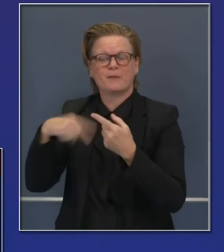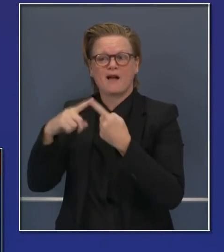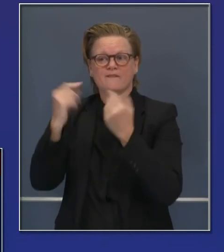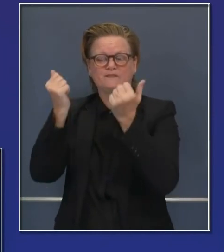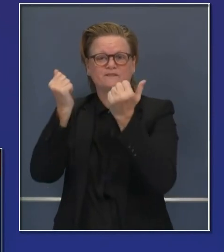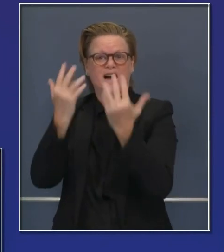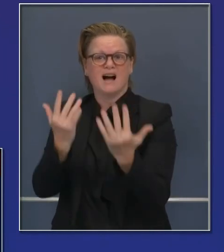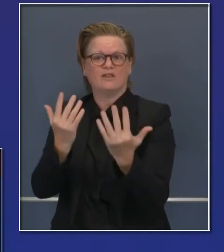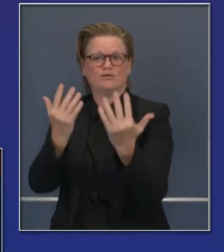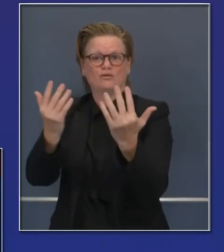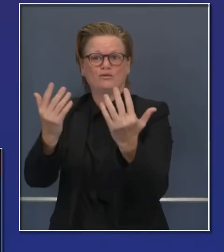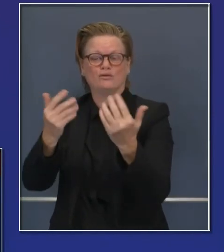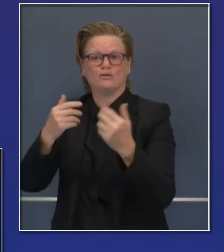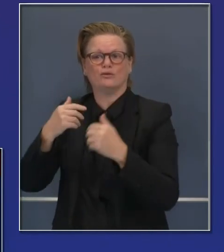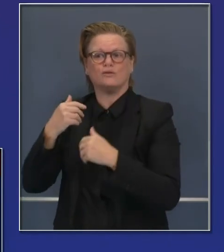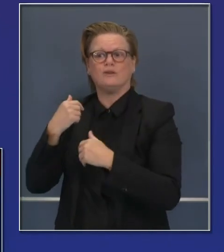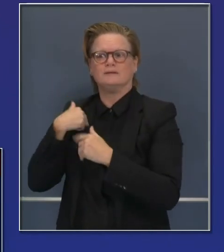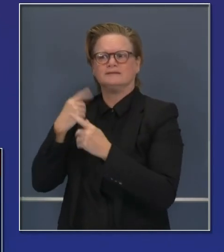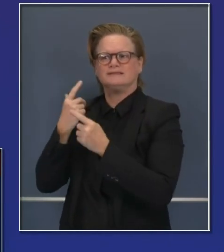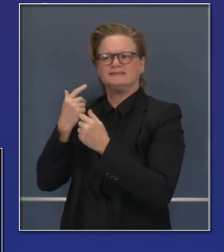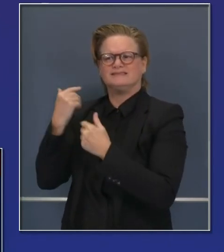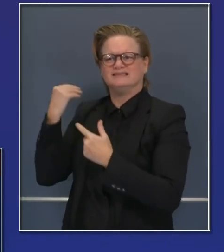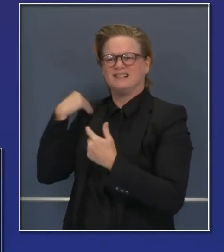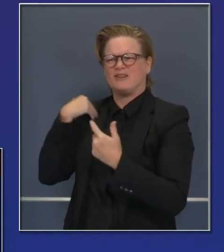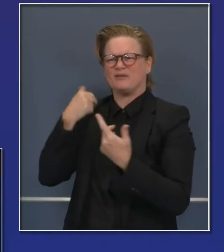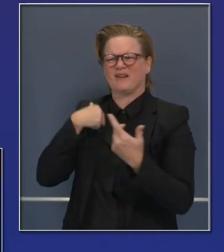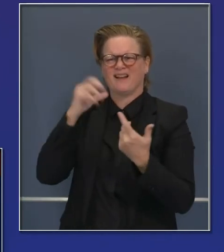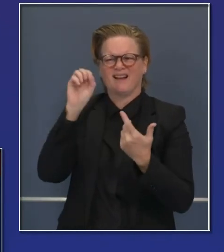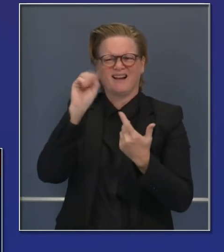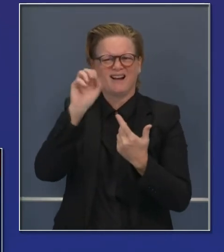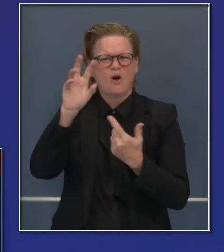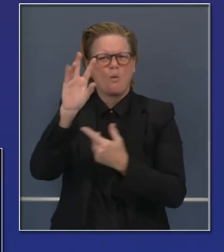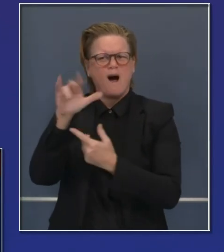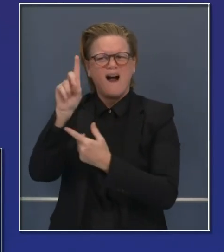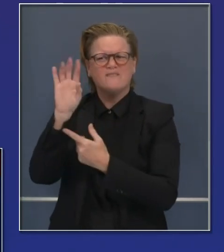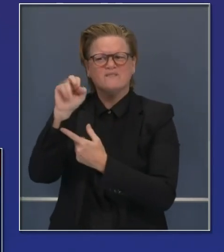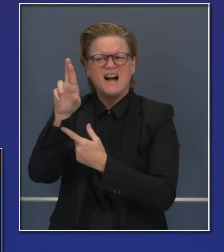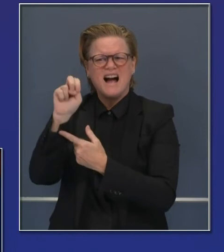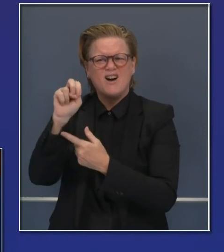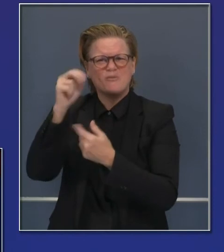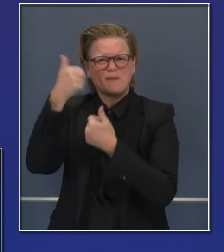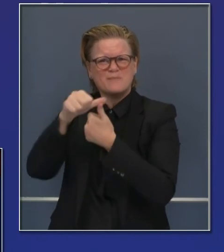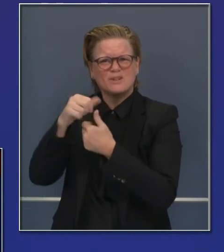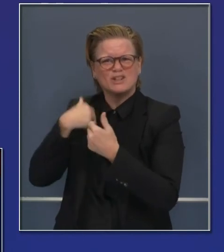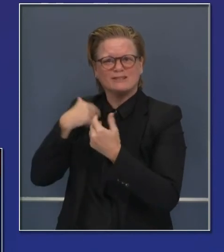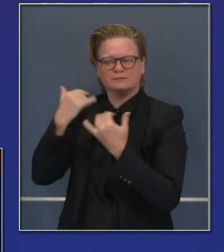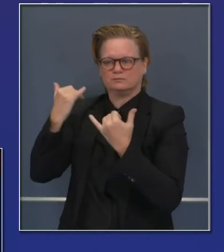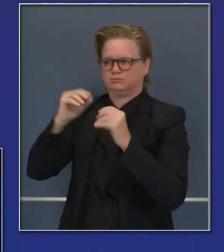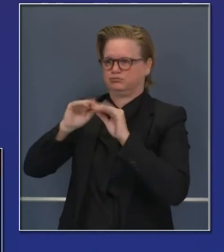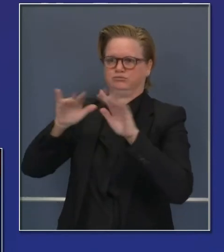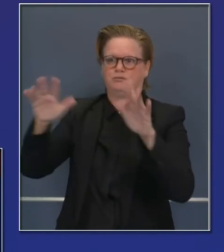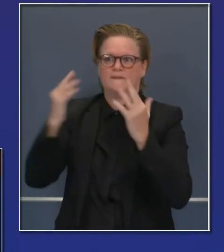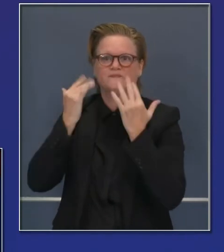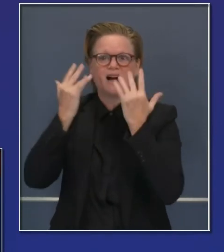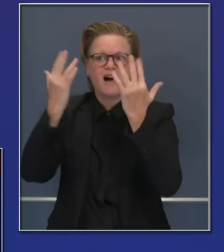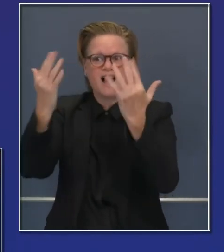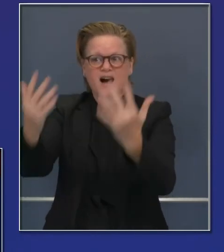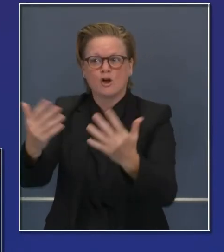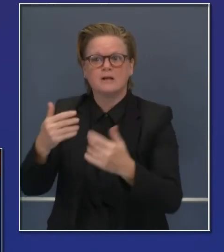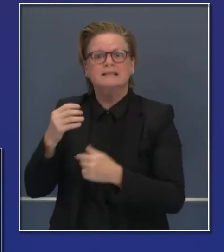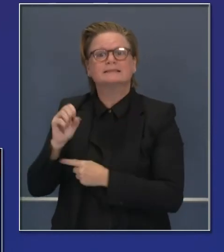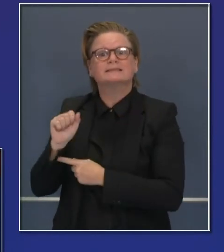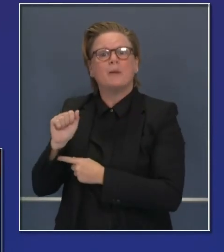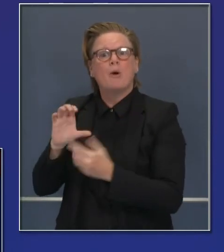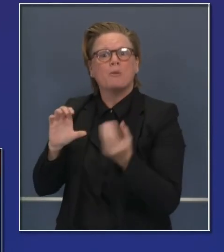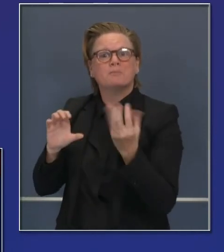seasons. I think this is a proof point. We're in December, and we now have active wildfires still